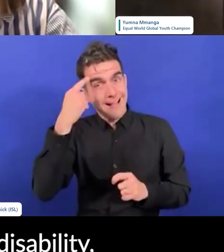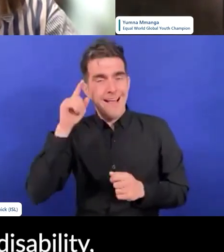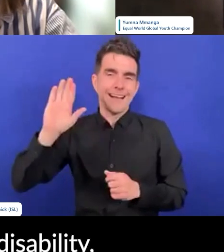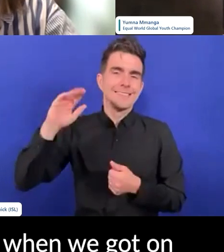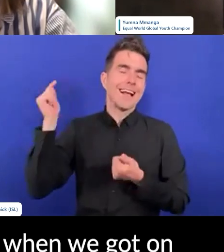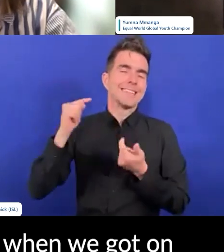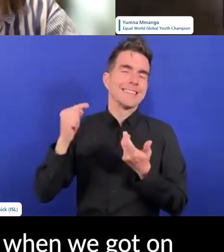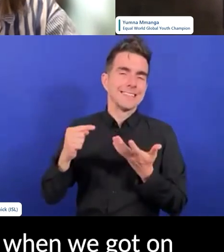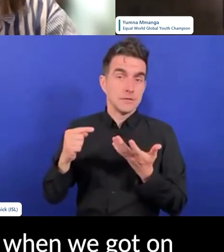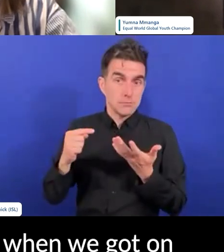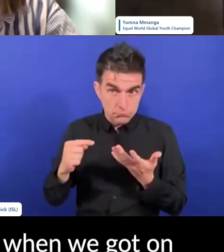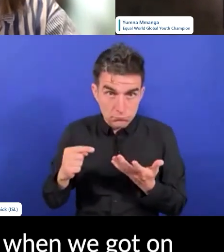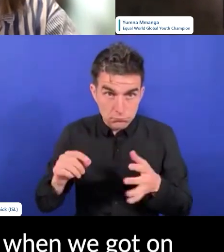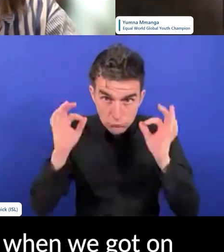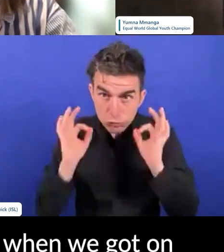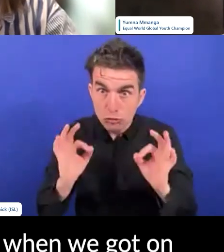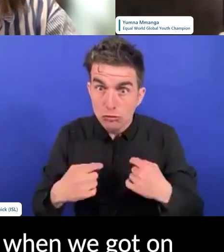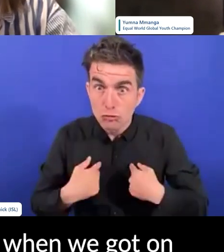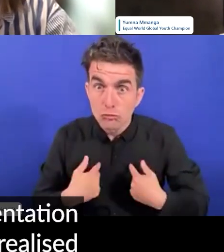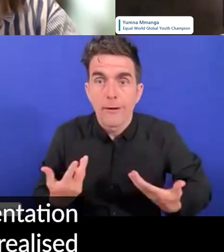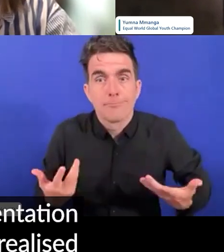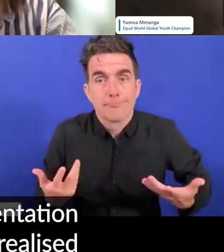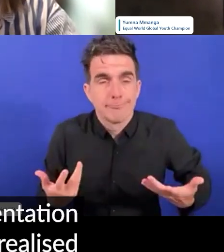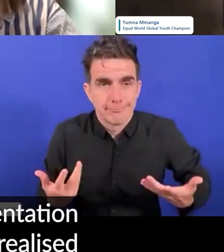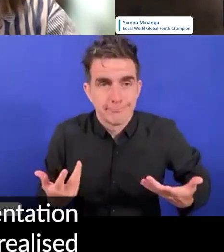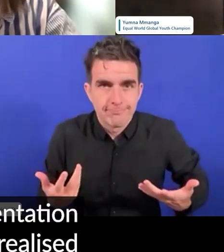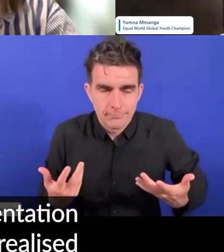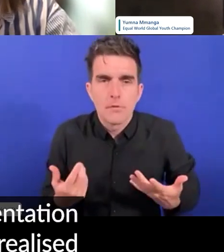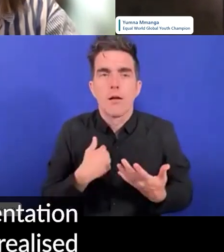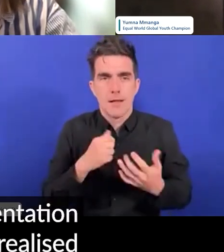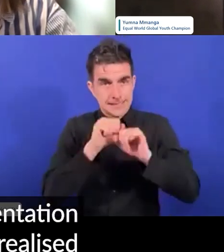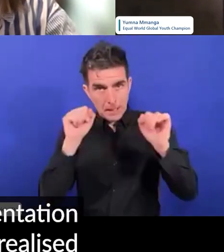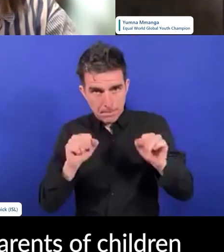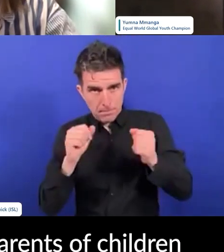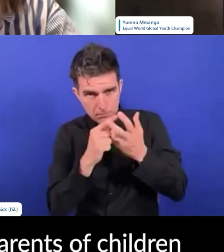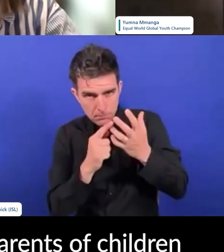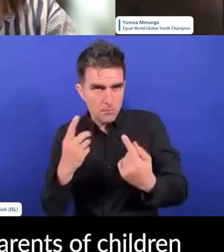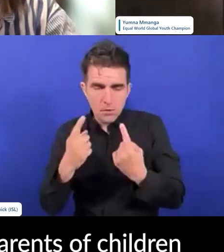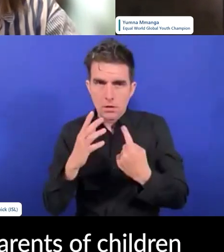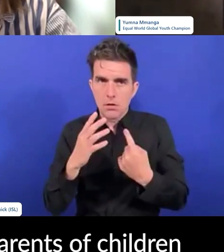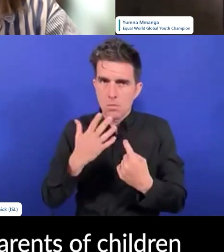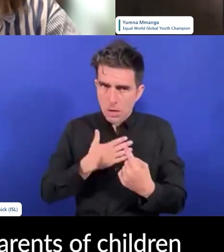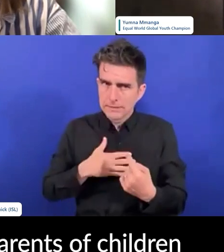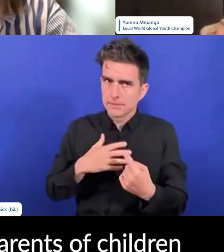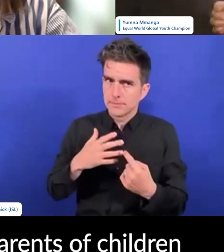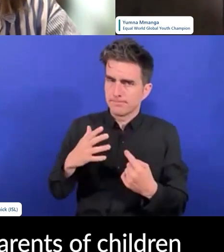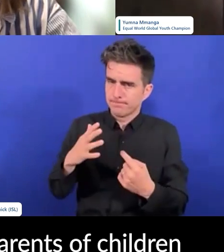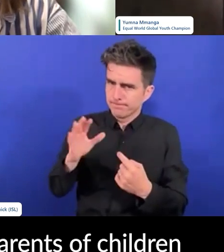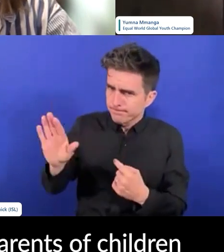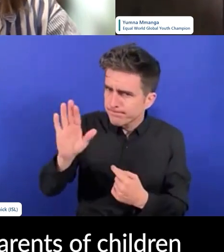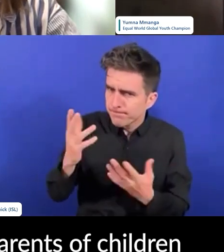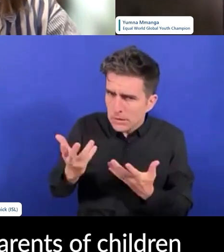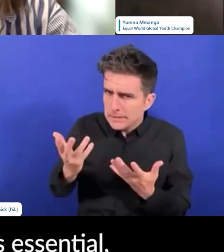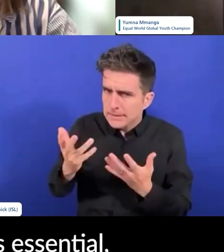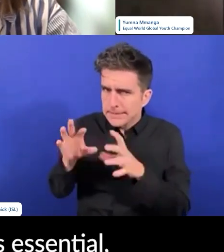disability. But it was subsequently when we got onto the implementation phase that we realized that engaging with the